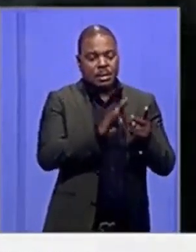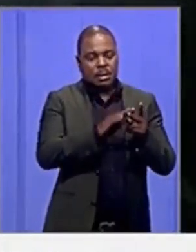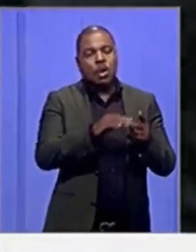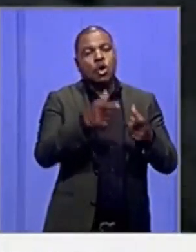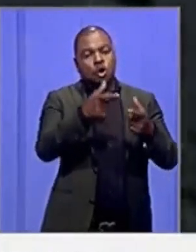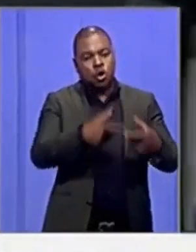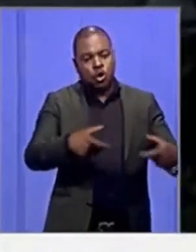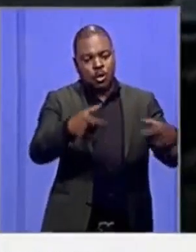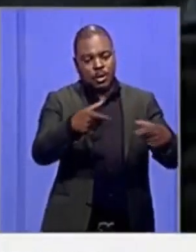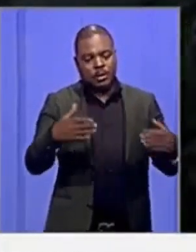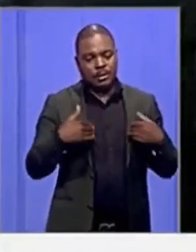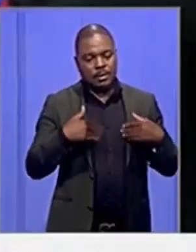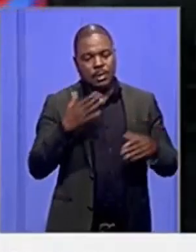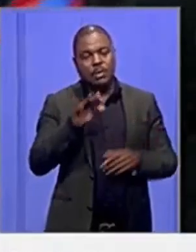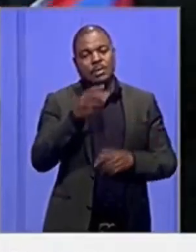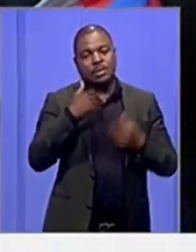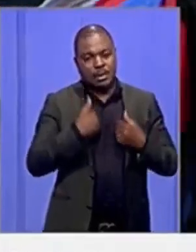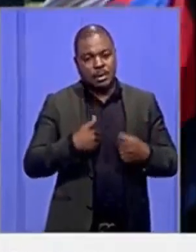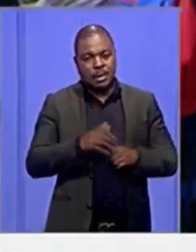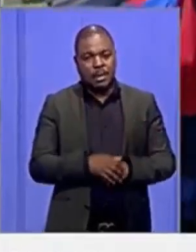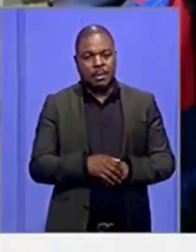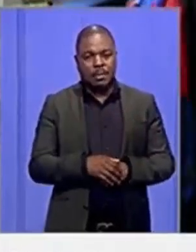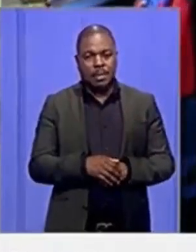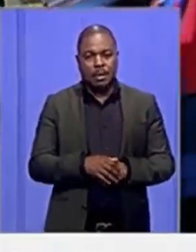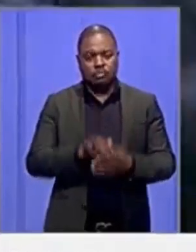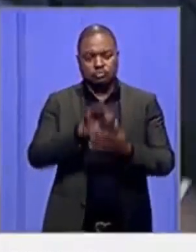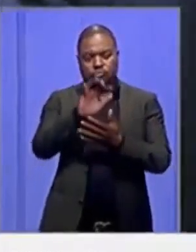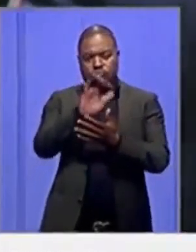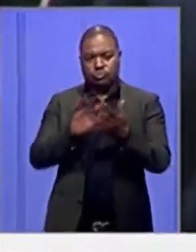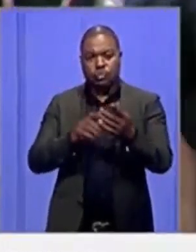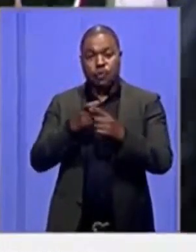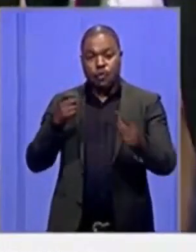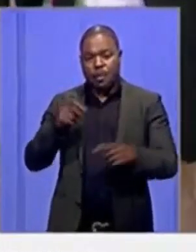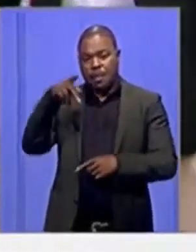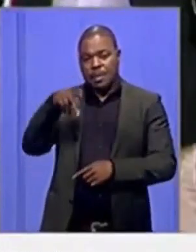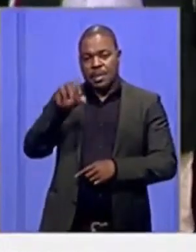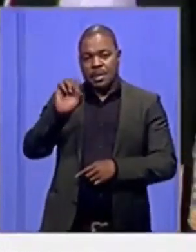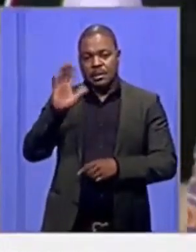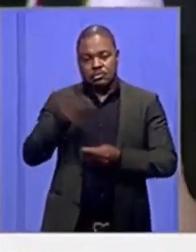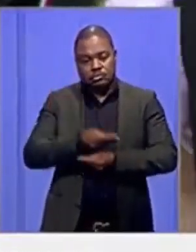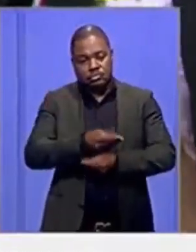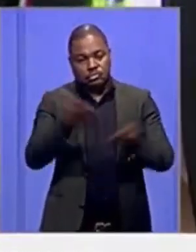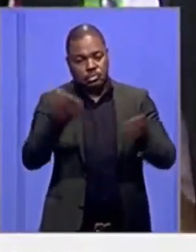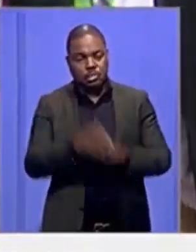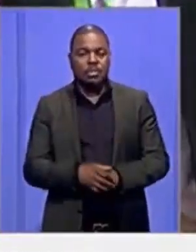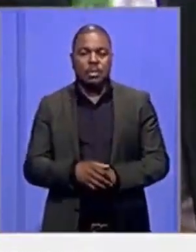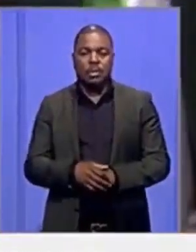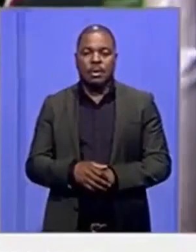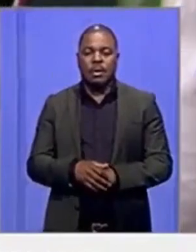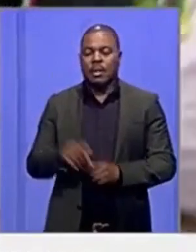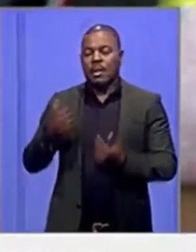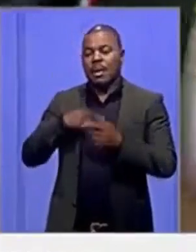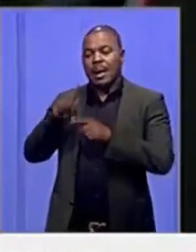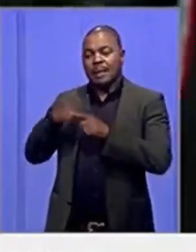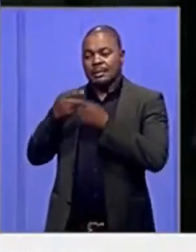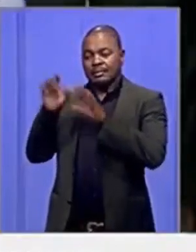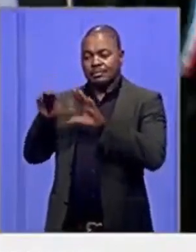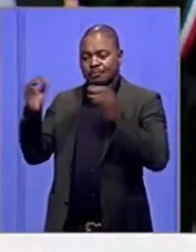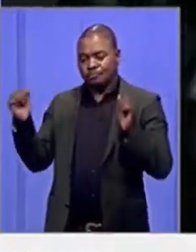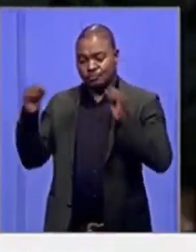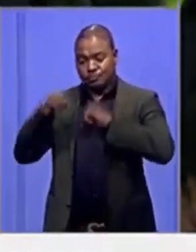ka Sontaga go ya ka statement seo se lokolotswego ke PSL Malebana maloko a komiti taolo a